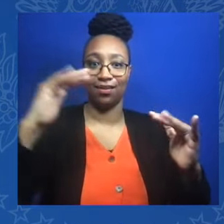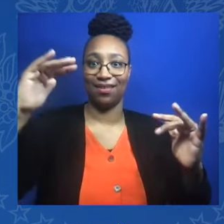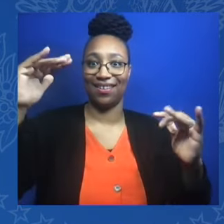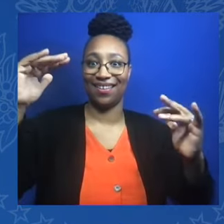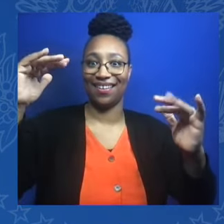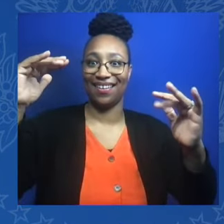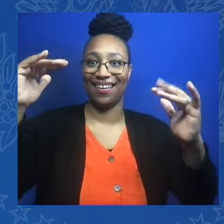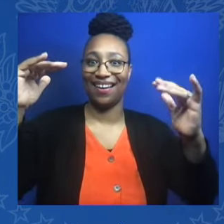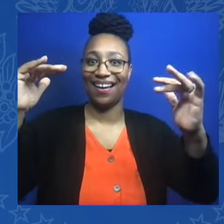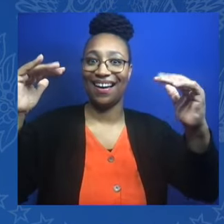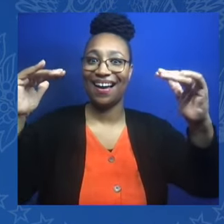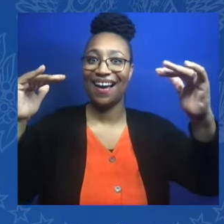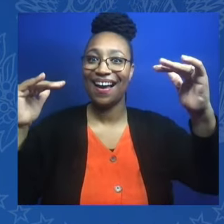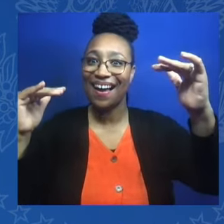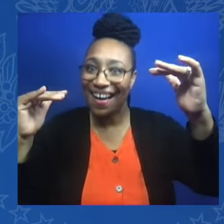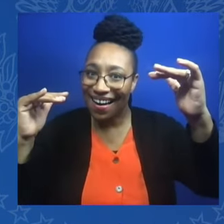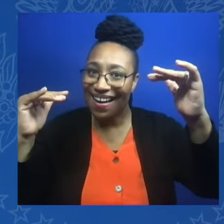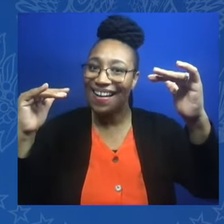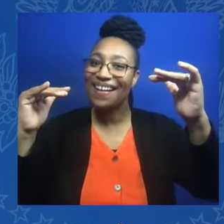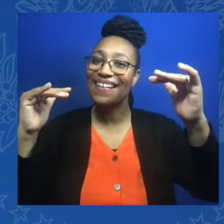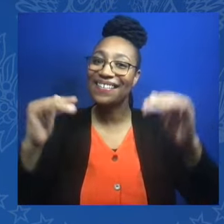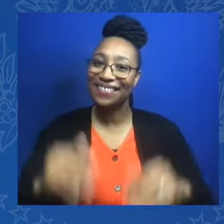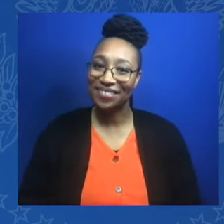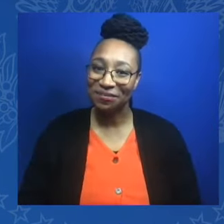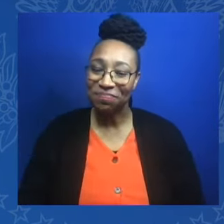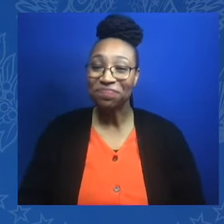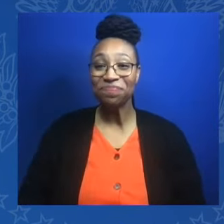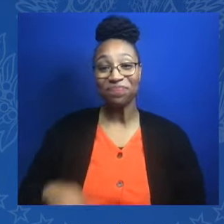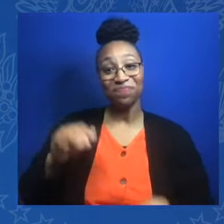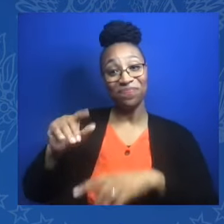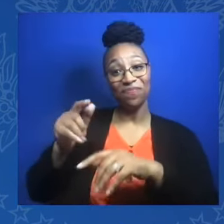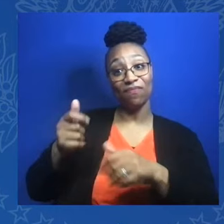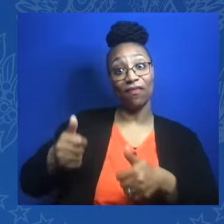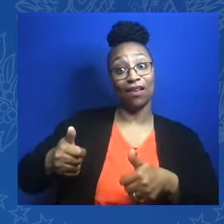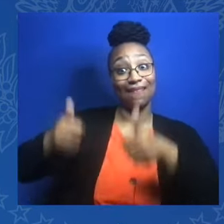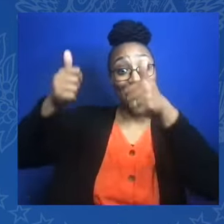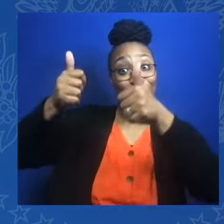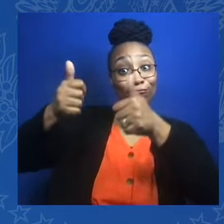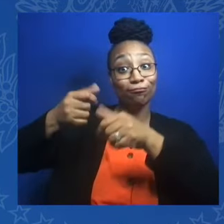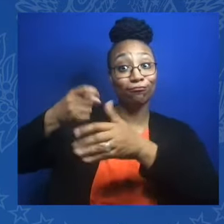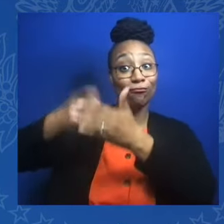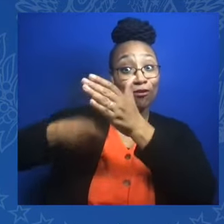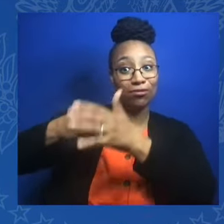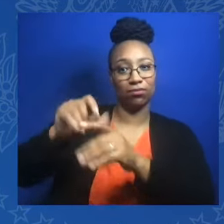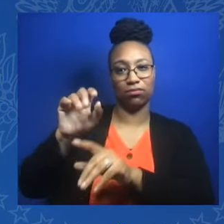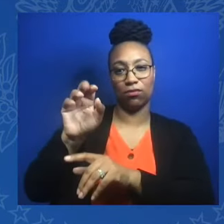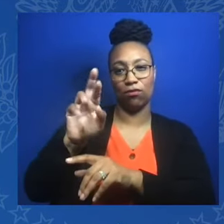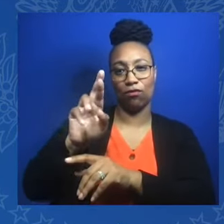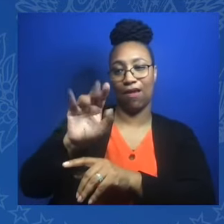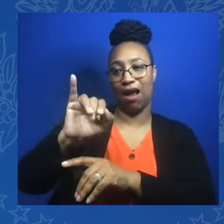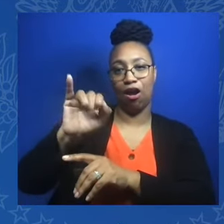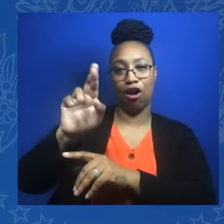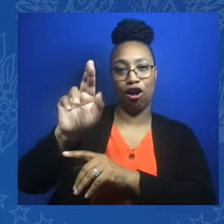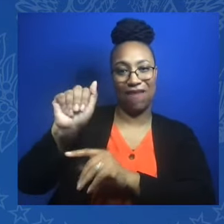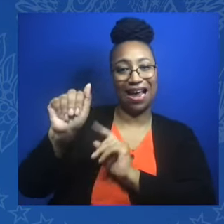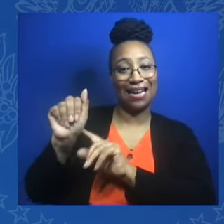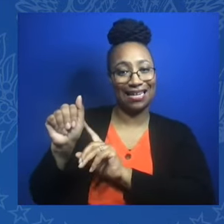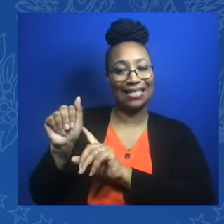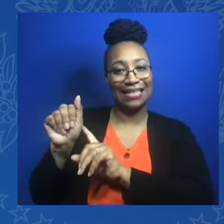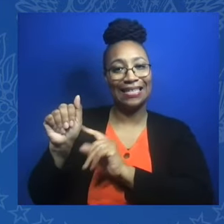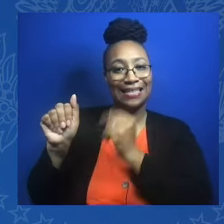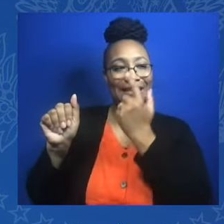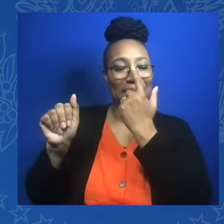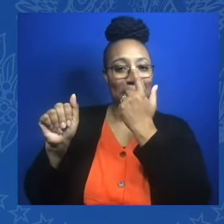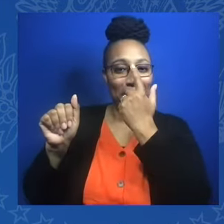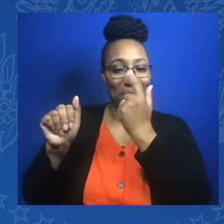wasn't bipartisan, but nonetheless, all of a sudden I'm finding we have more adherence, represents the single largest commitment in tackling climate